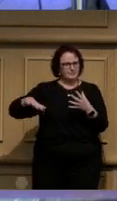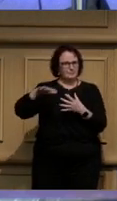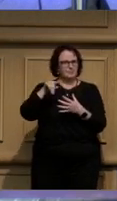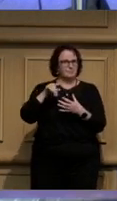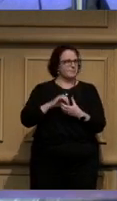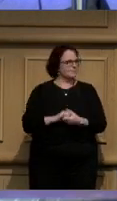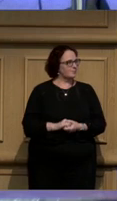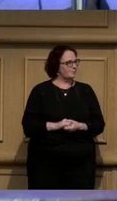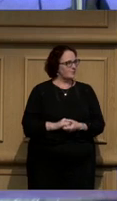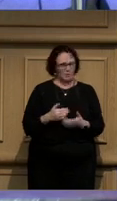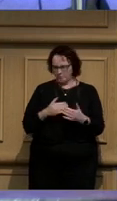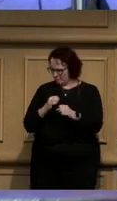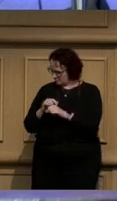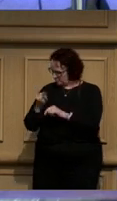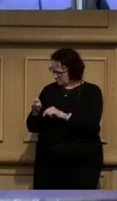Atoosa?